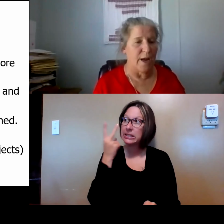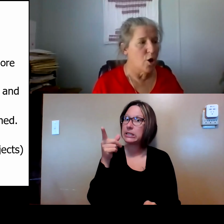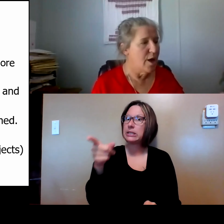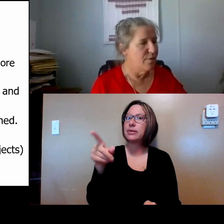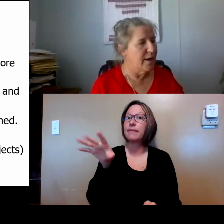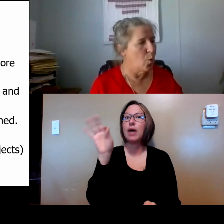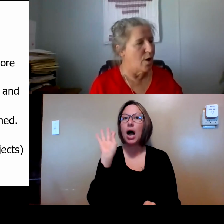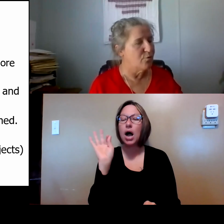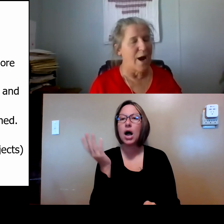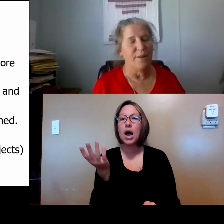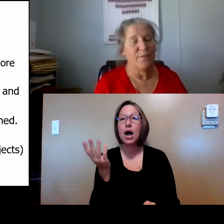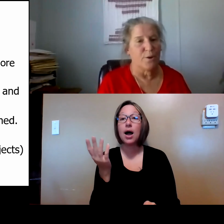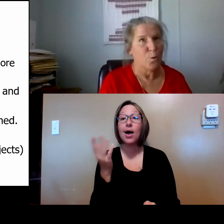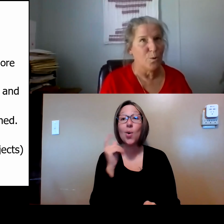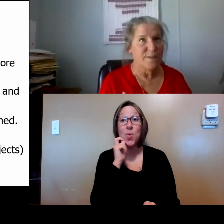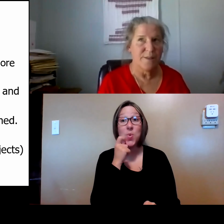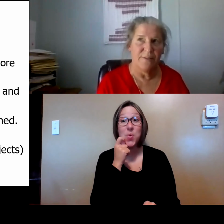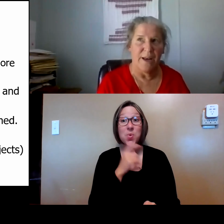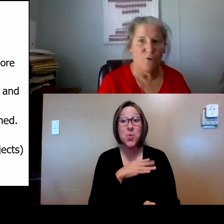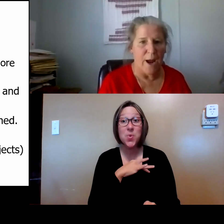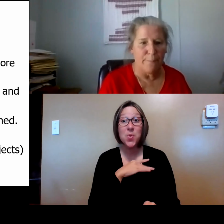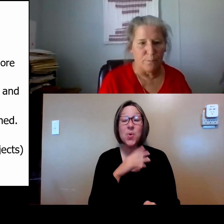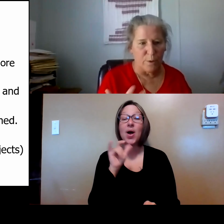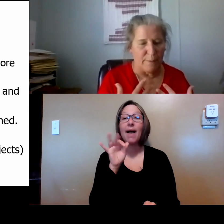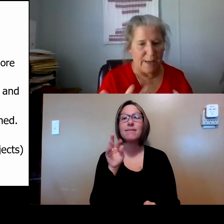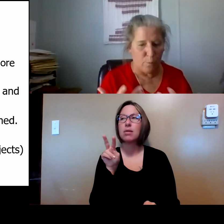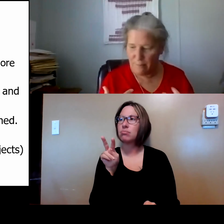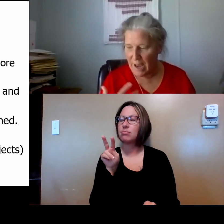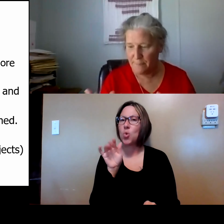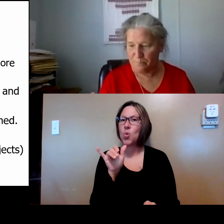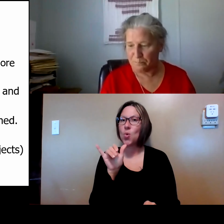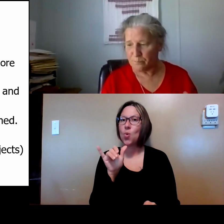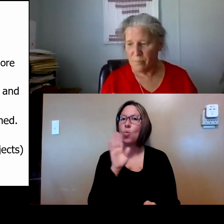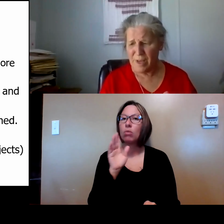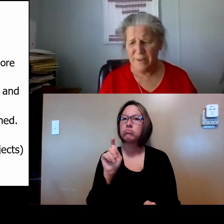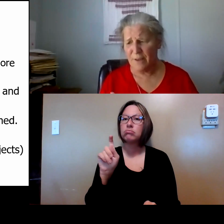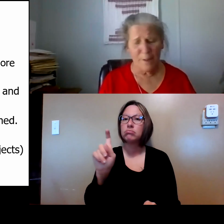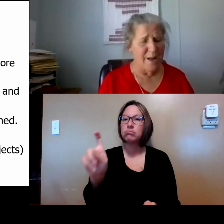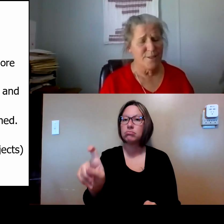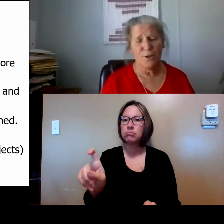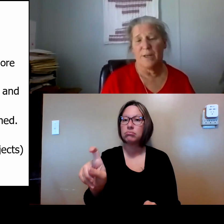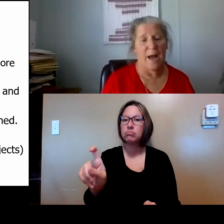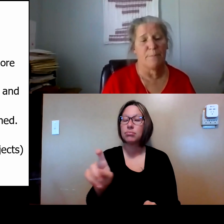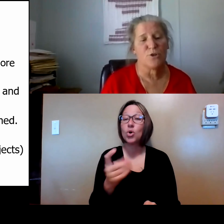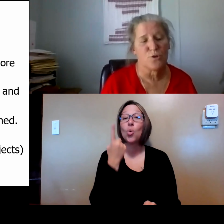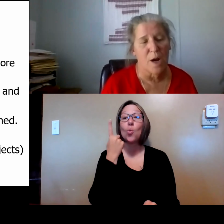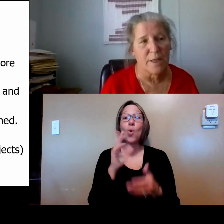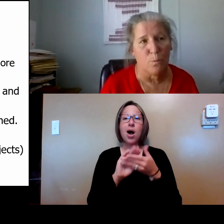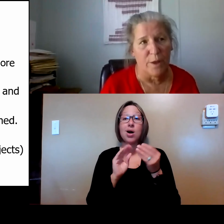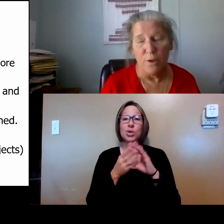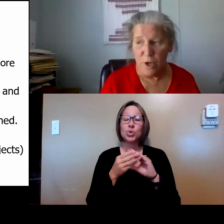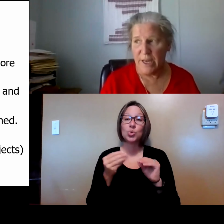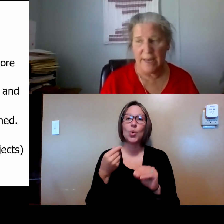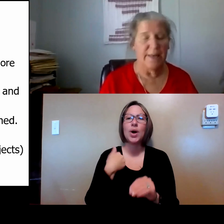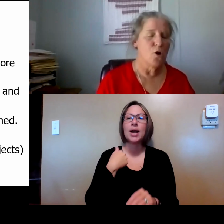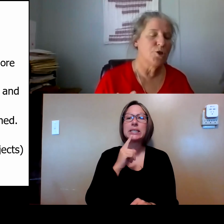over there, they go over. I think the coolest thing that ever happened with me, with my deaf-blind student, I'd been struggling